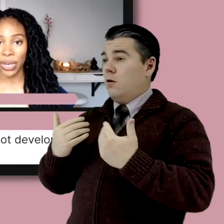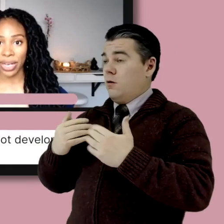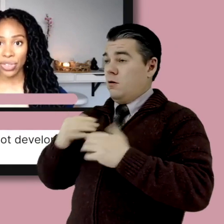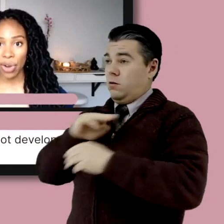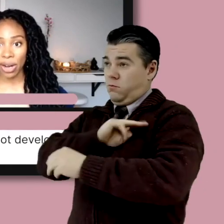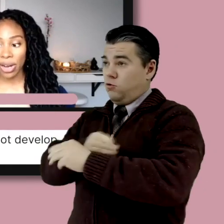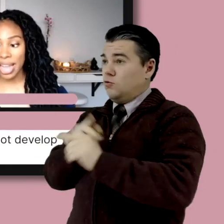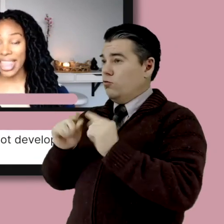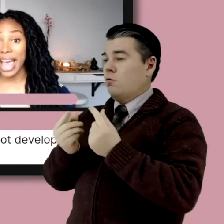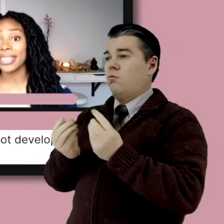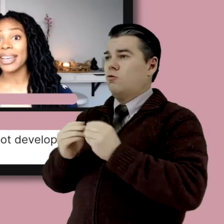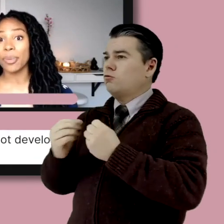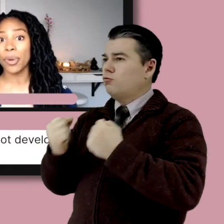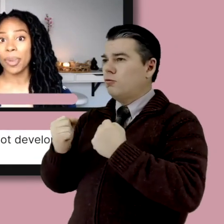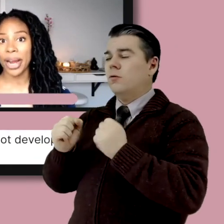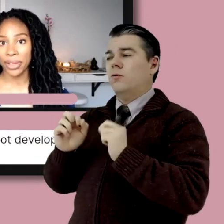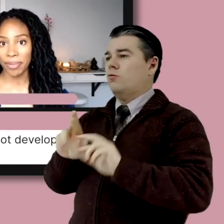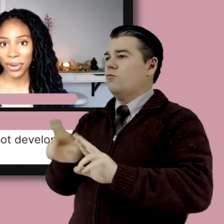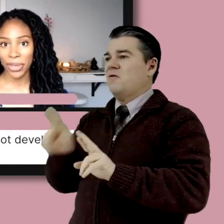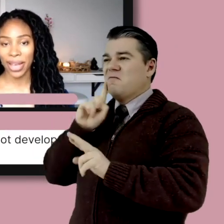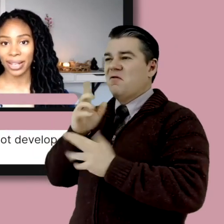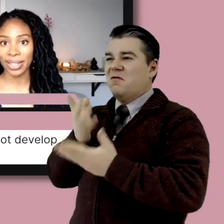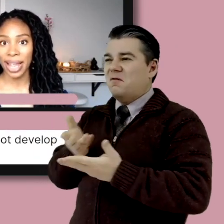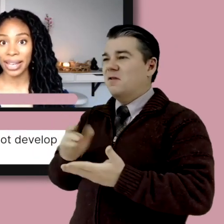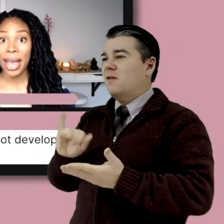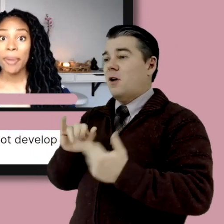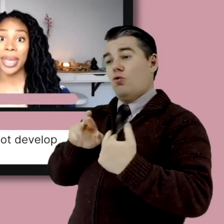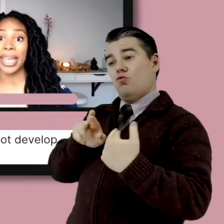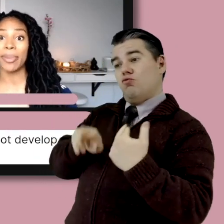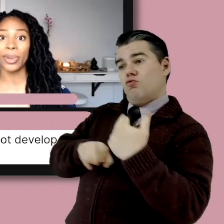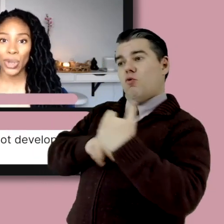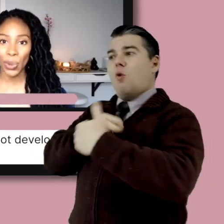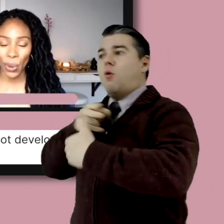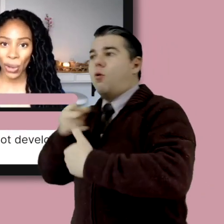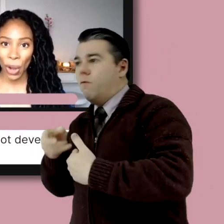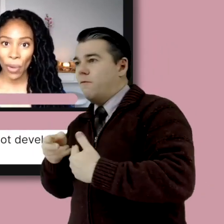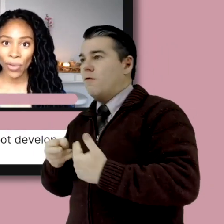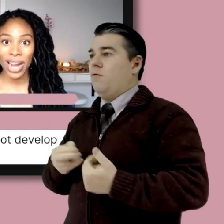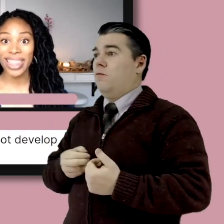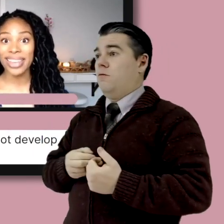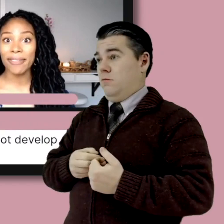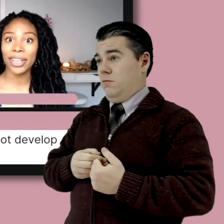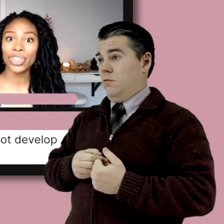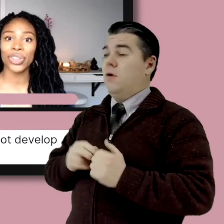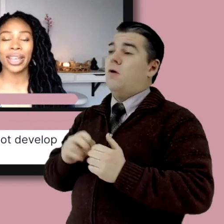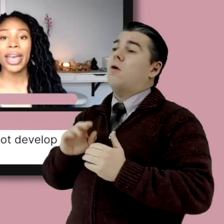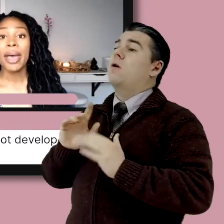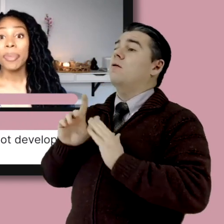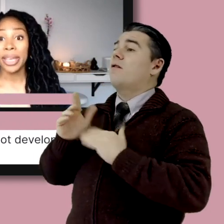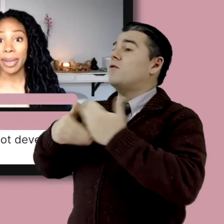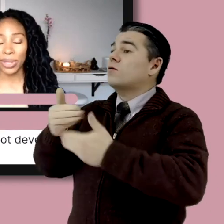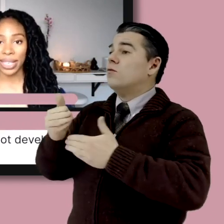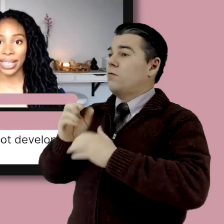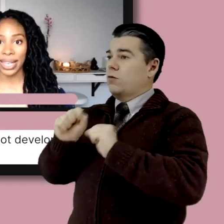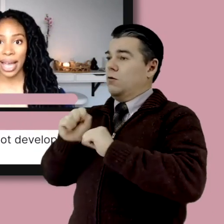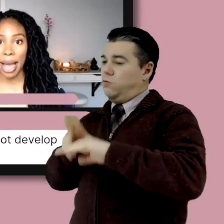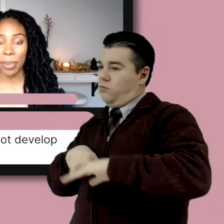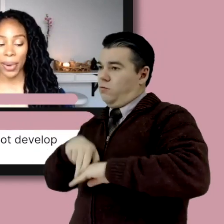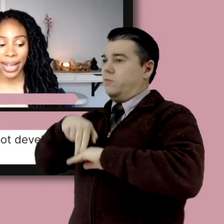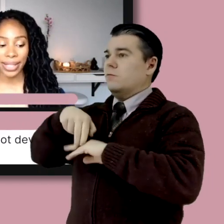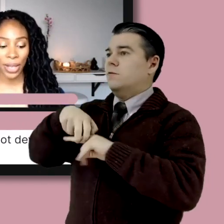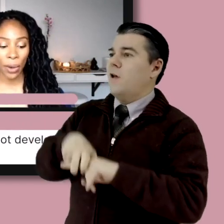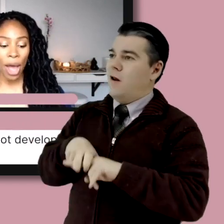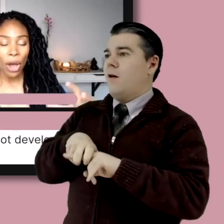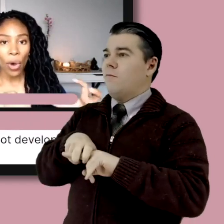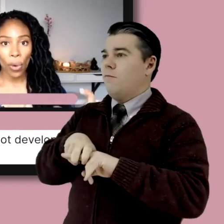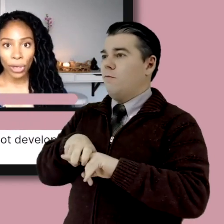groups are getting stronger, and that's going to prepare them for things like being able to roll over and then eventually being able to sit up,